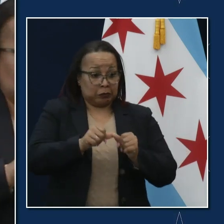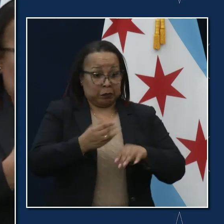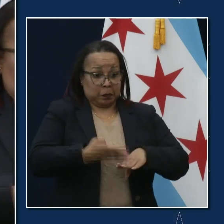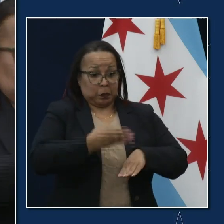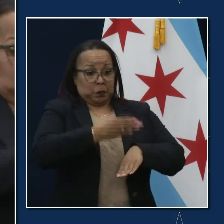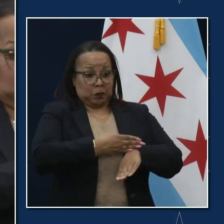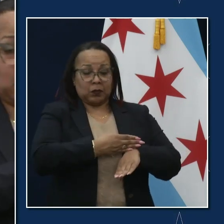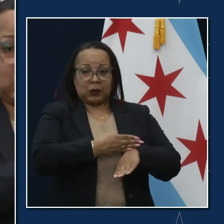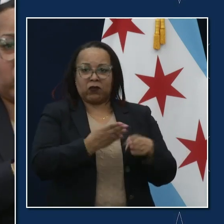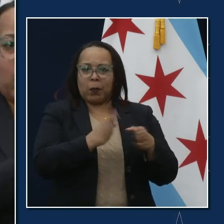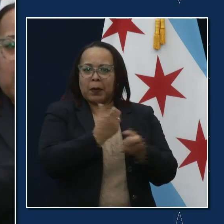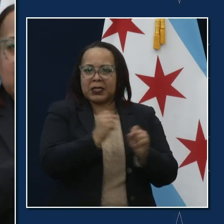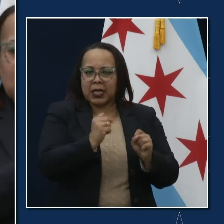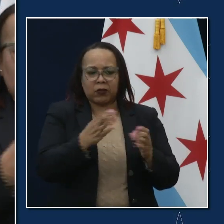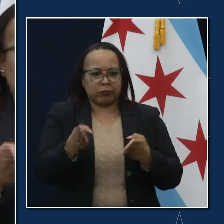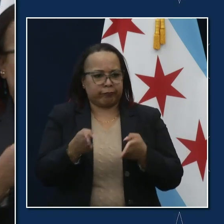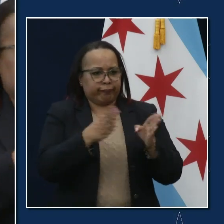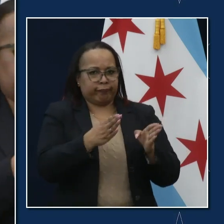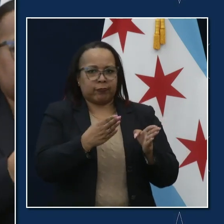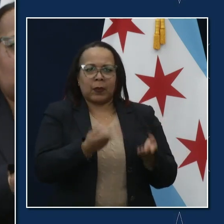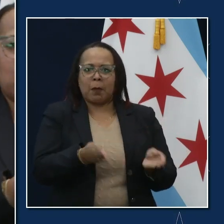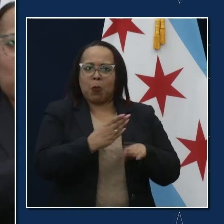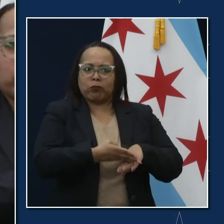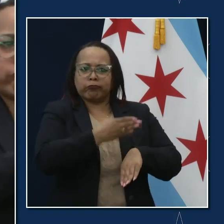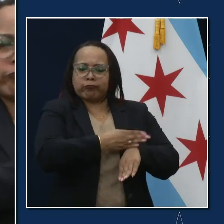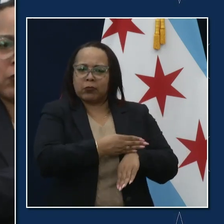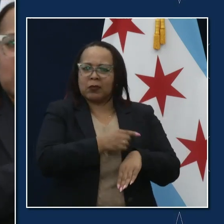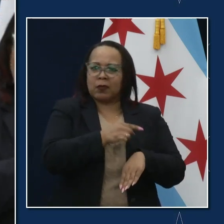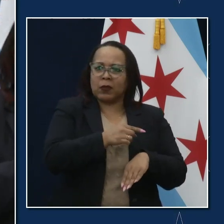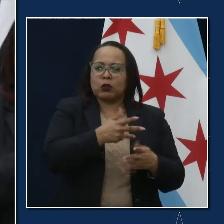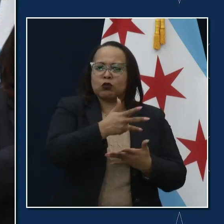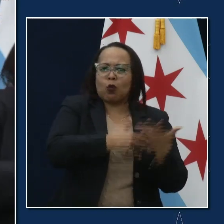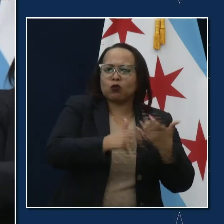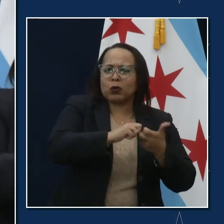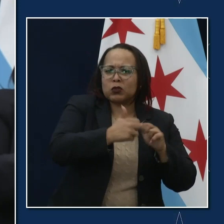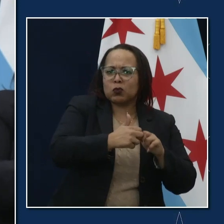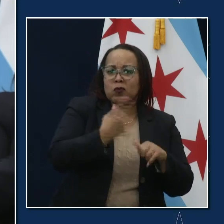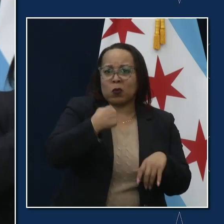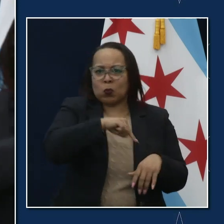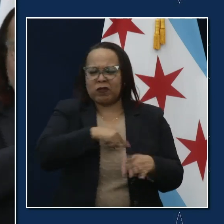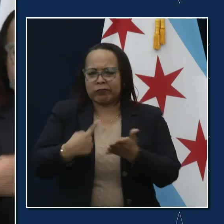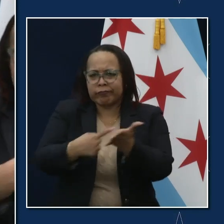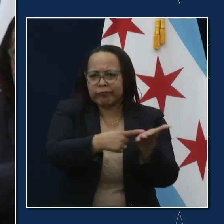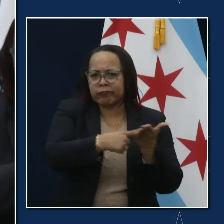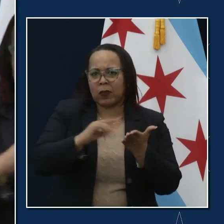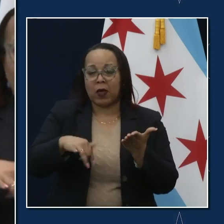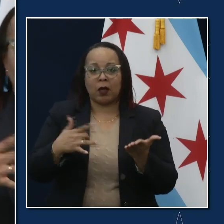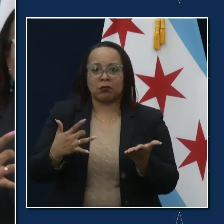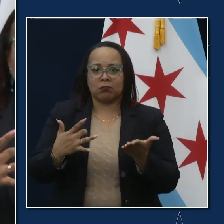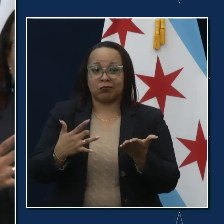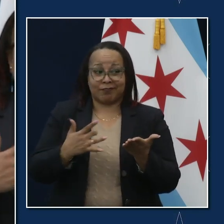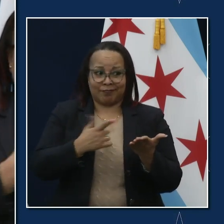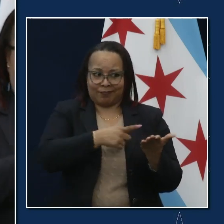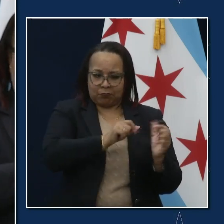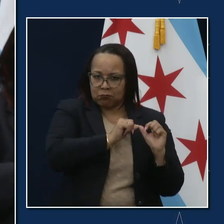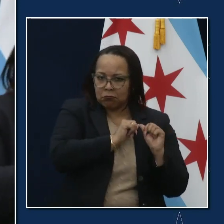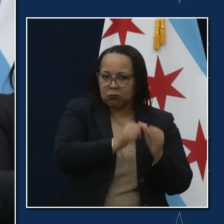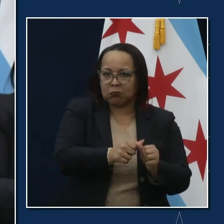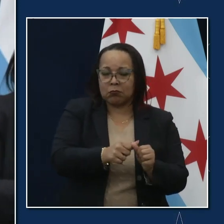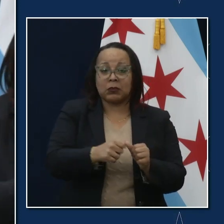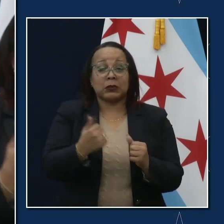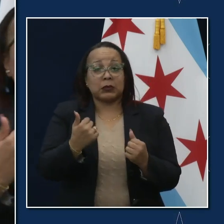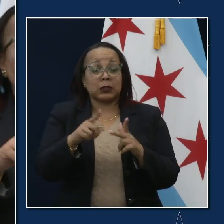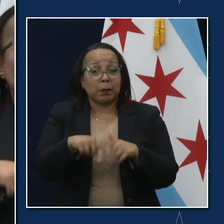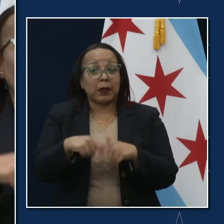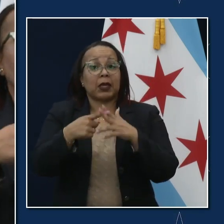progress on public safety, continue to make progress on all the social issues that we've been talking about nonstop since the